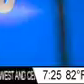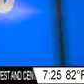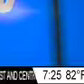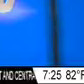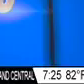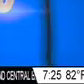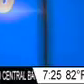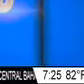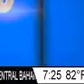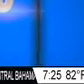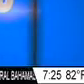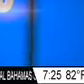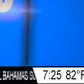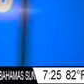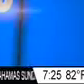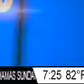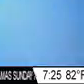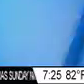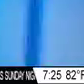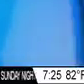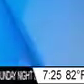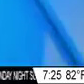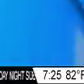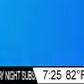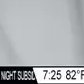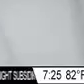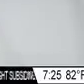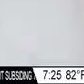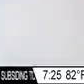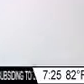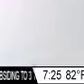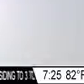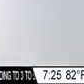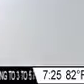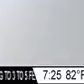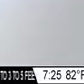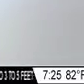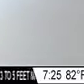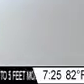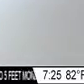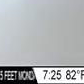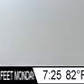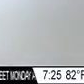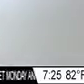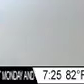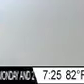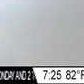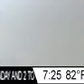ZNS Total Sports is brought to you by Fourth Terrace Diagnostic Center.